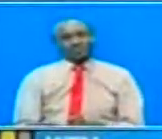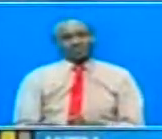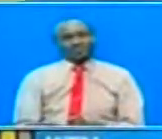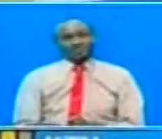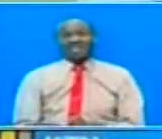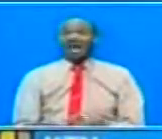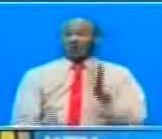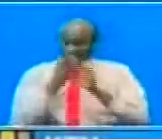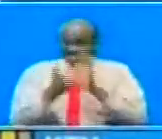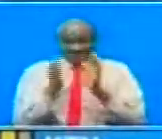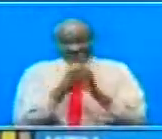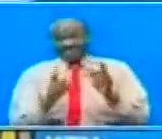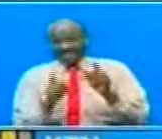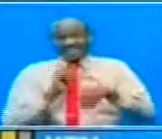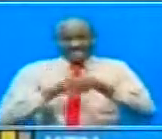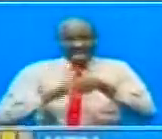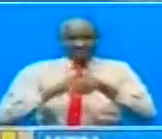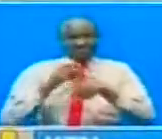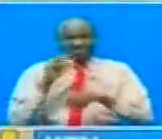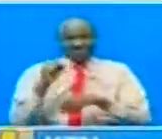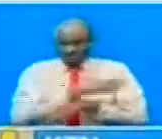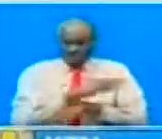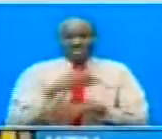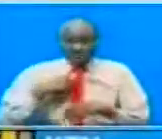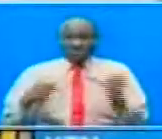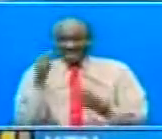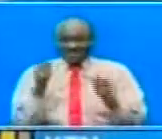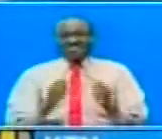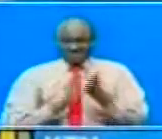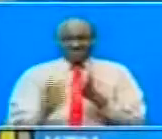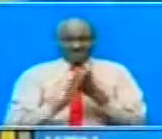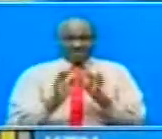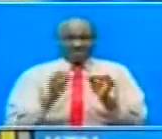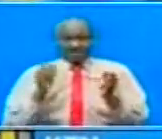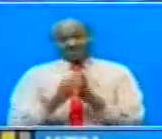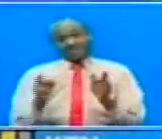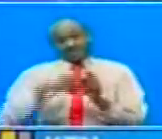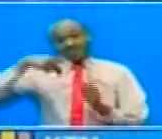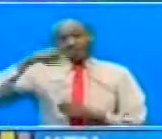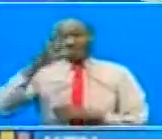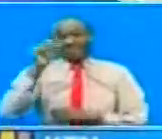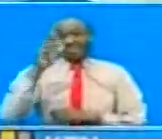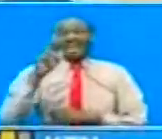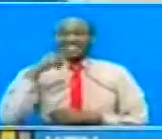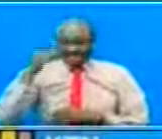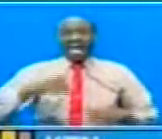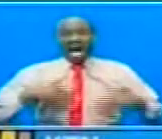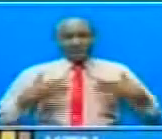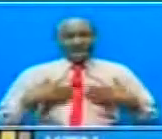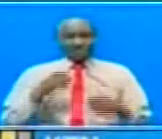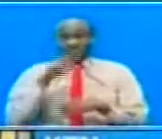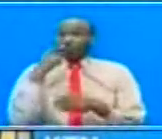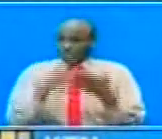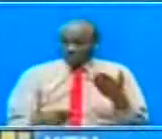It's rush hour here, and bus drivers like Peter Kamau cannot hide the excitement from